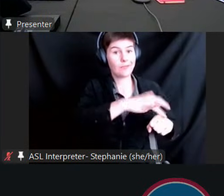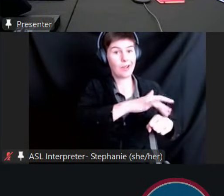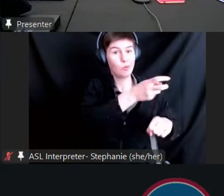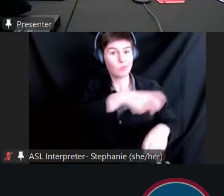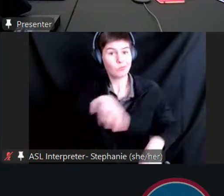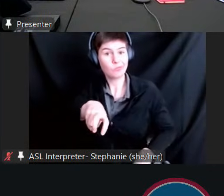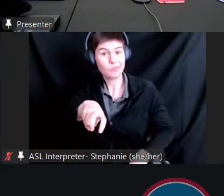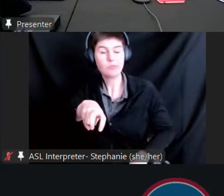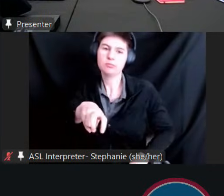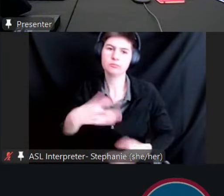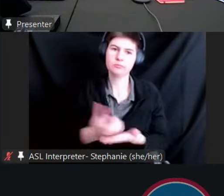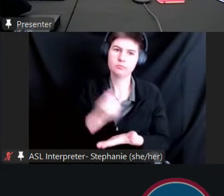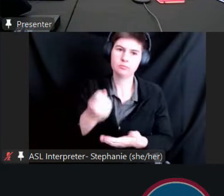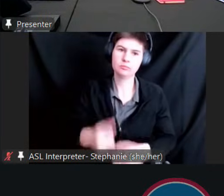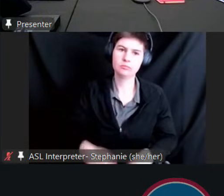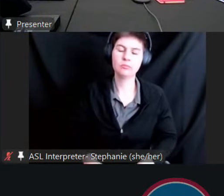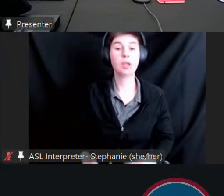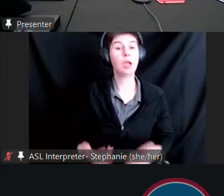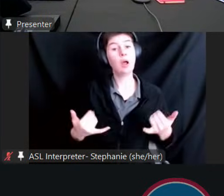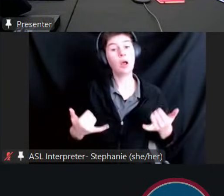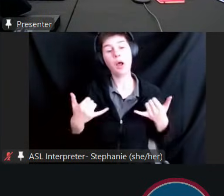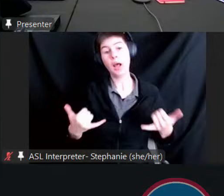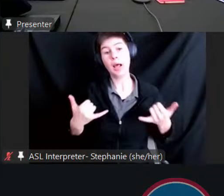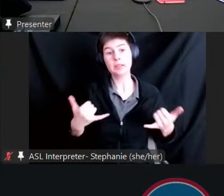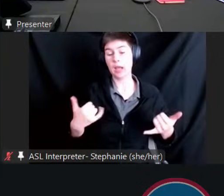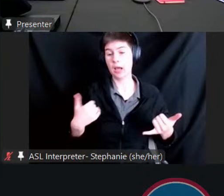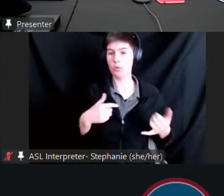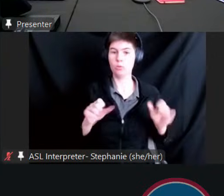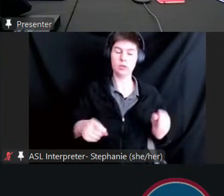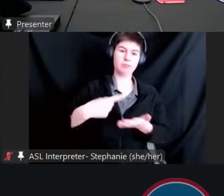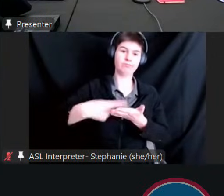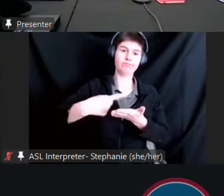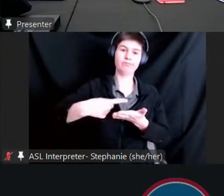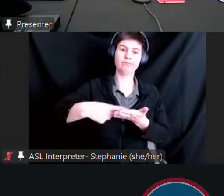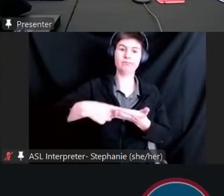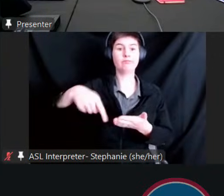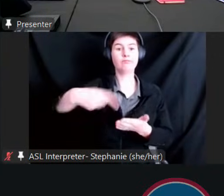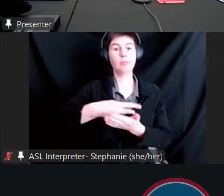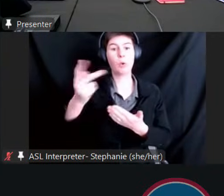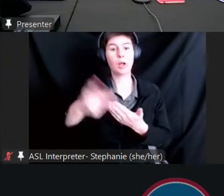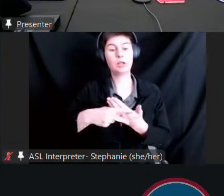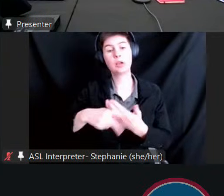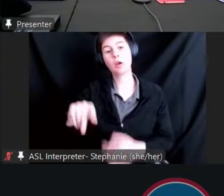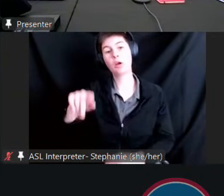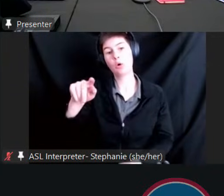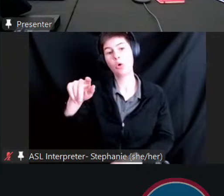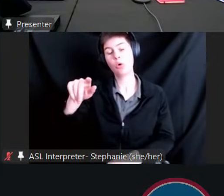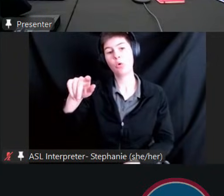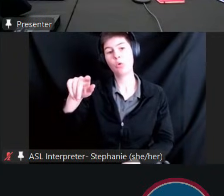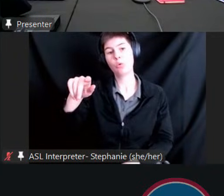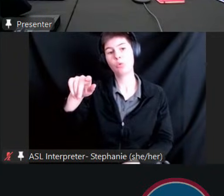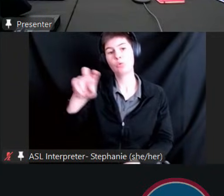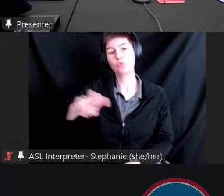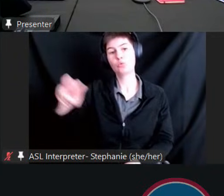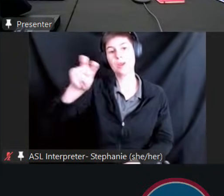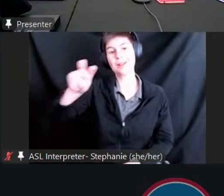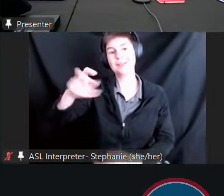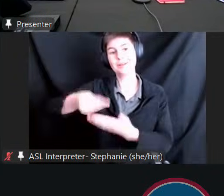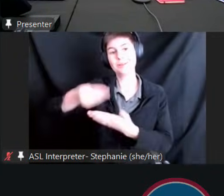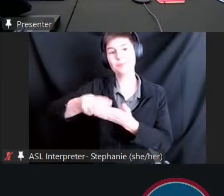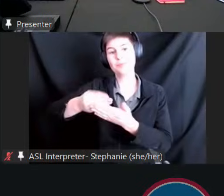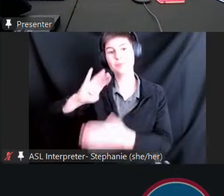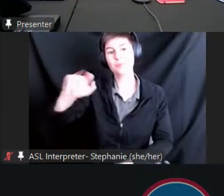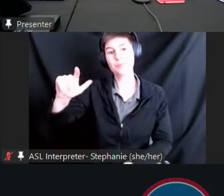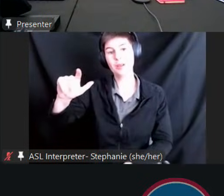good position now to have the discussions around this project now that the transit funding bill came through, because we were prepared to go out